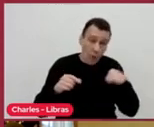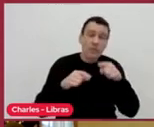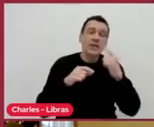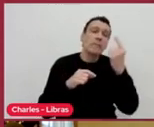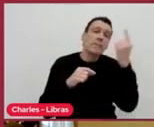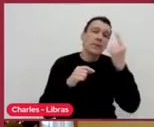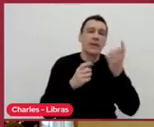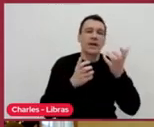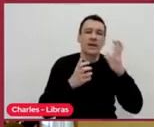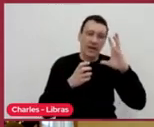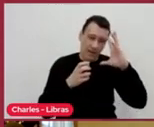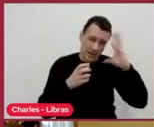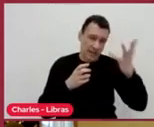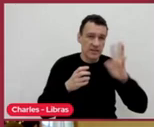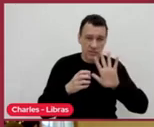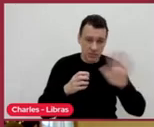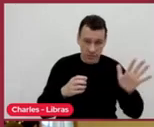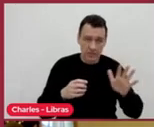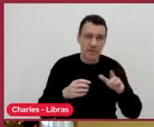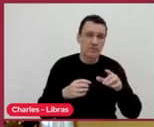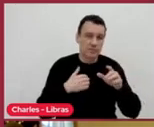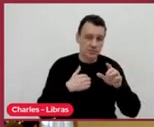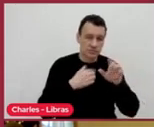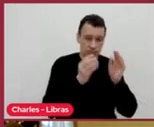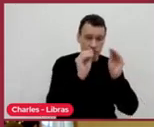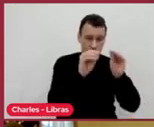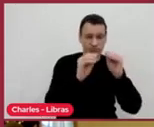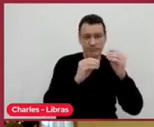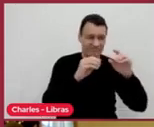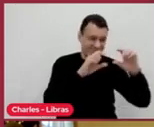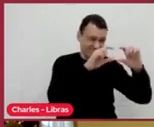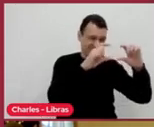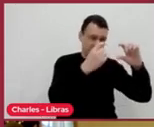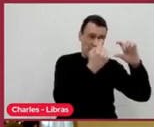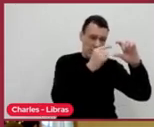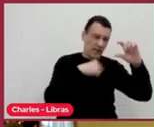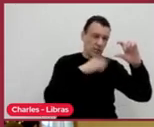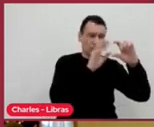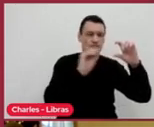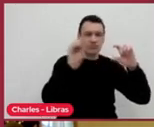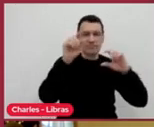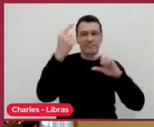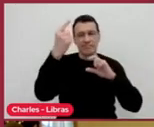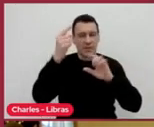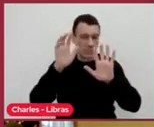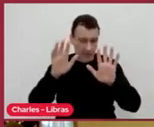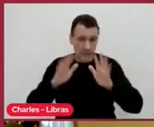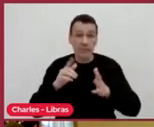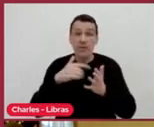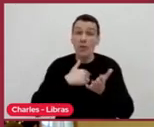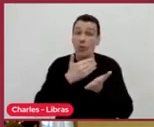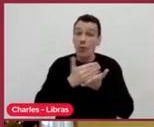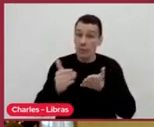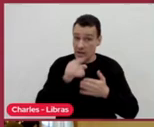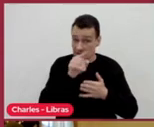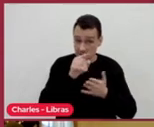the only ones that accept the input A, and I only have the input A. So it will start from here.